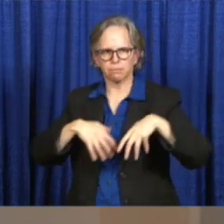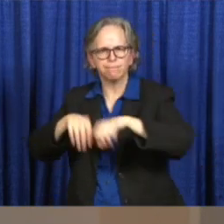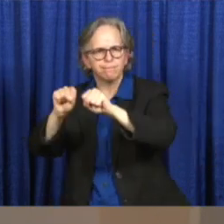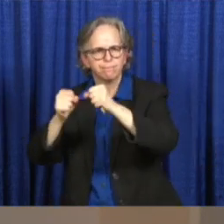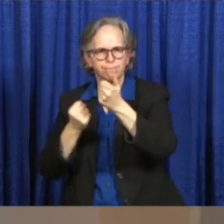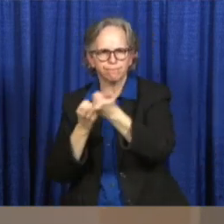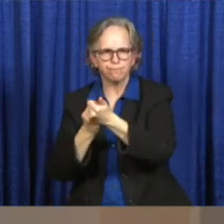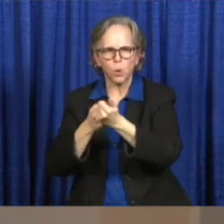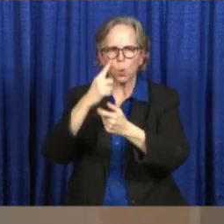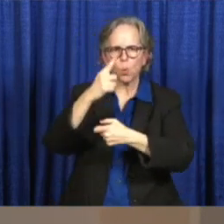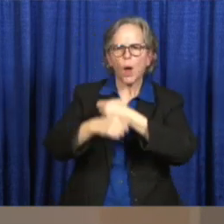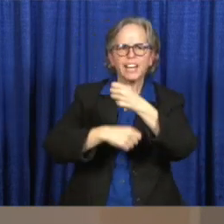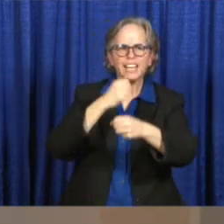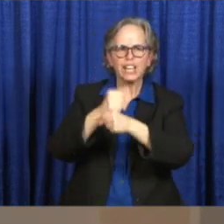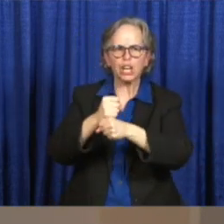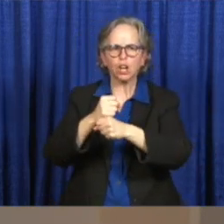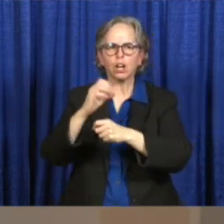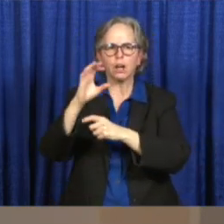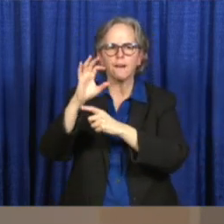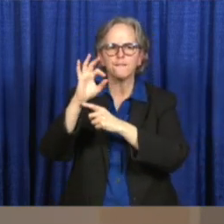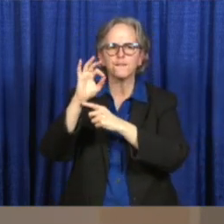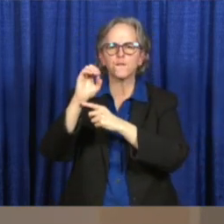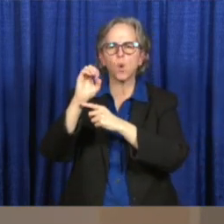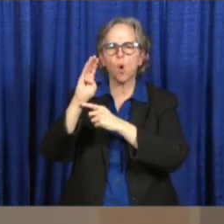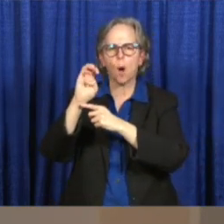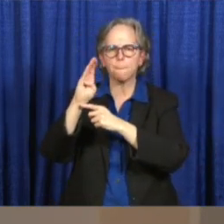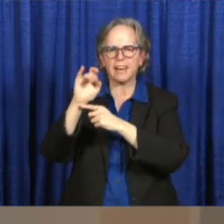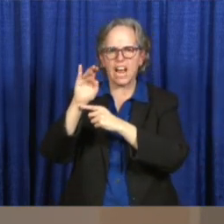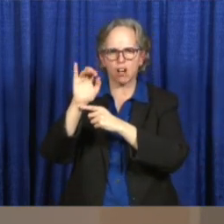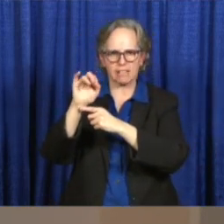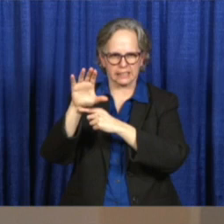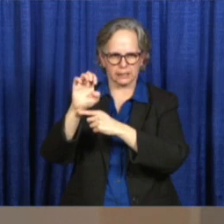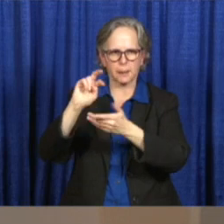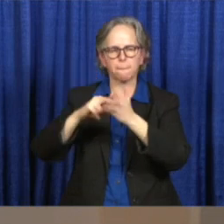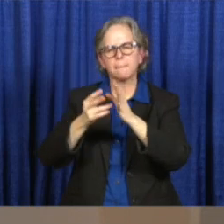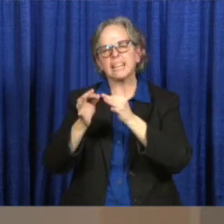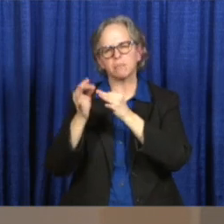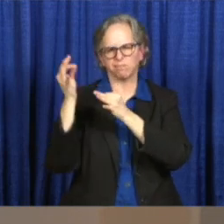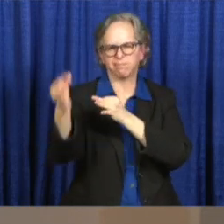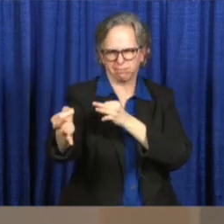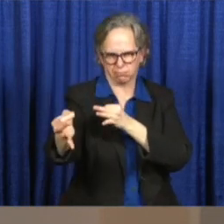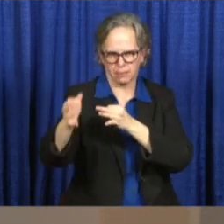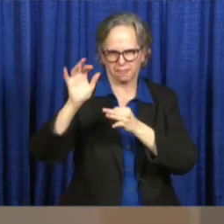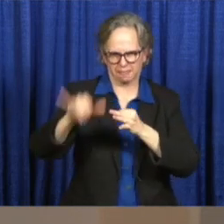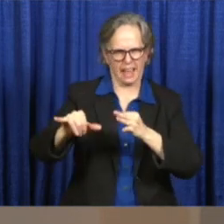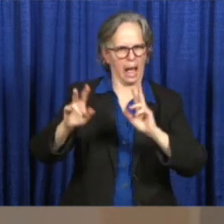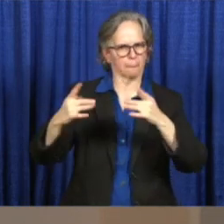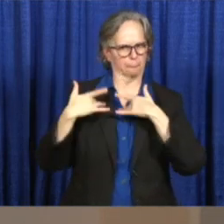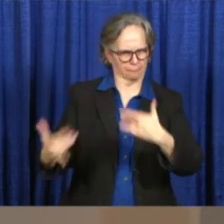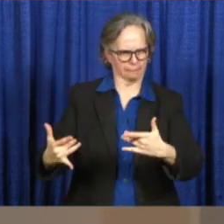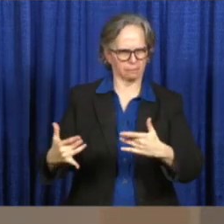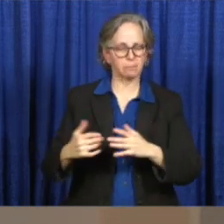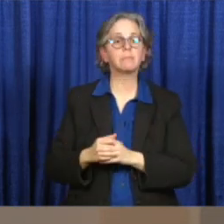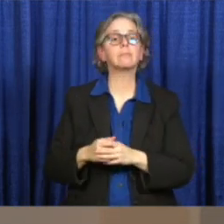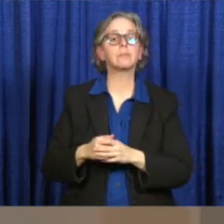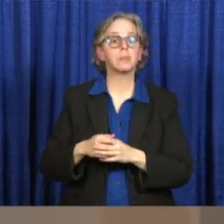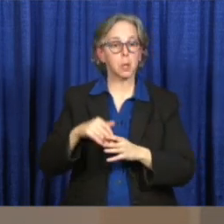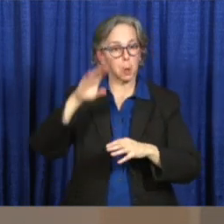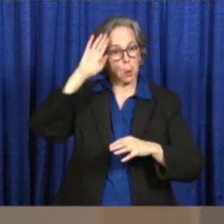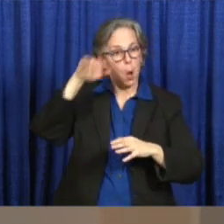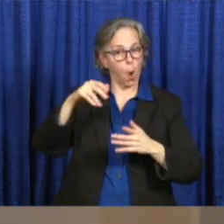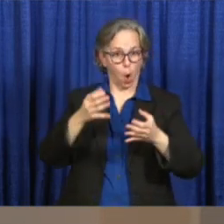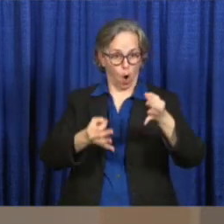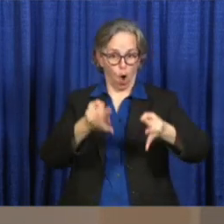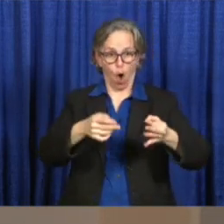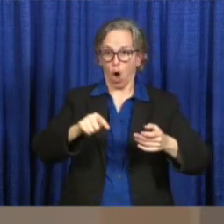also earlier, through actions of the legislature and with the signature of the governor, that the courts in Ohio have